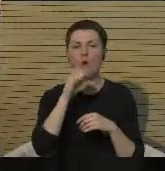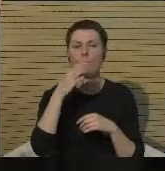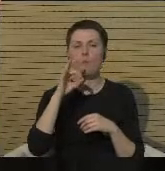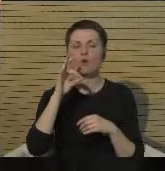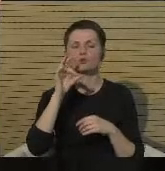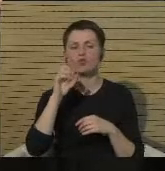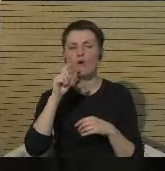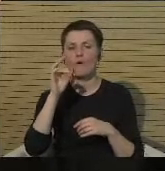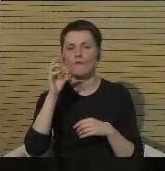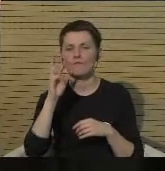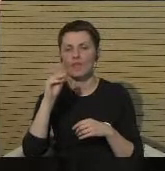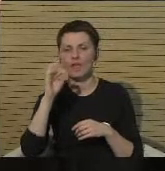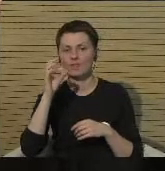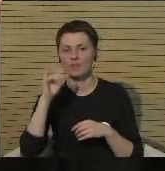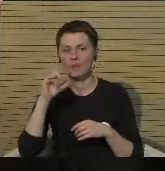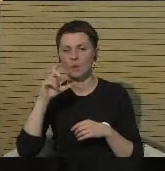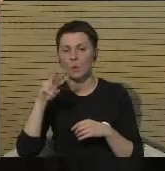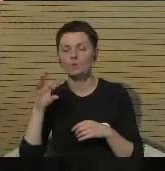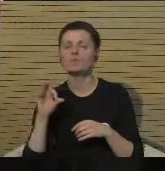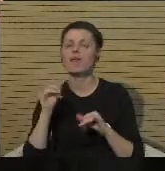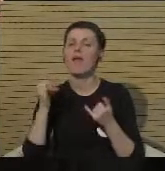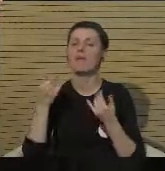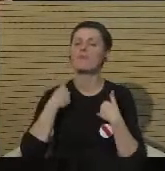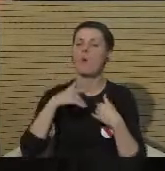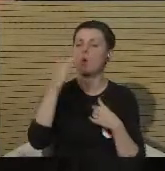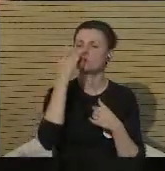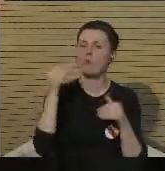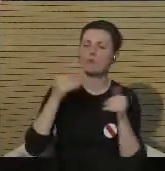Homo Sovieticus mask